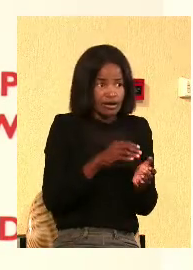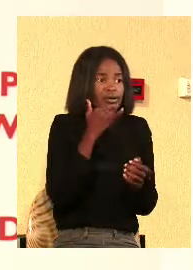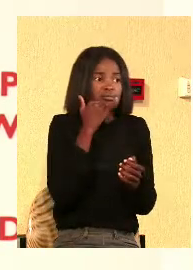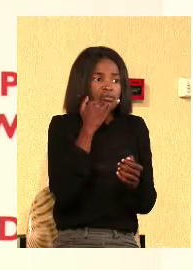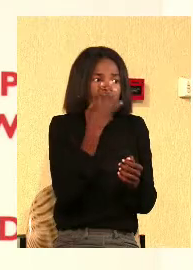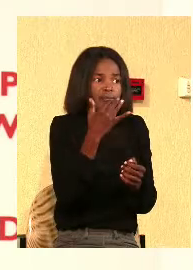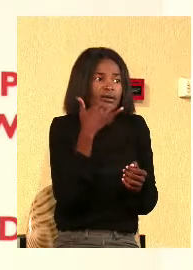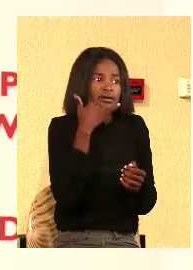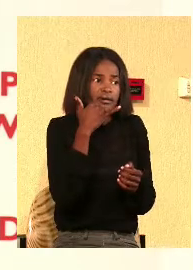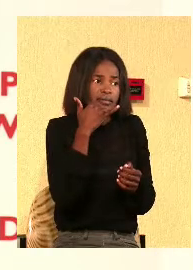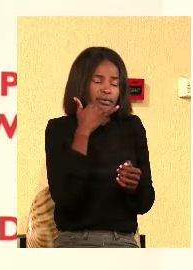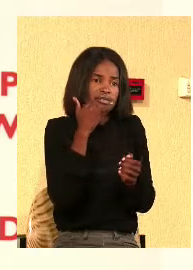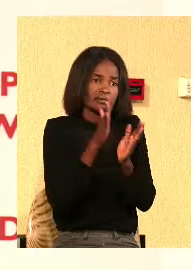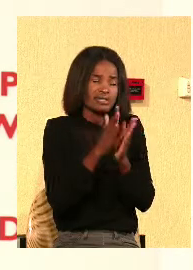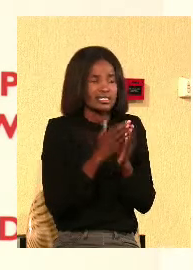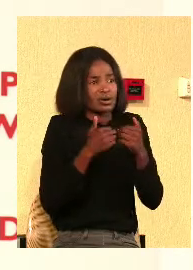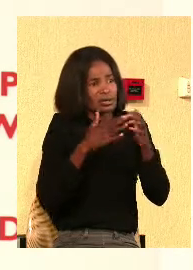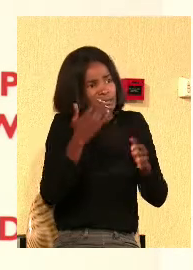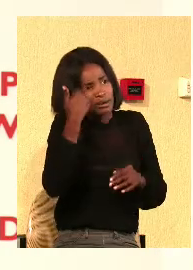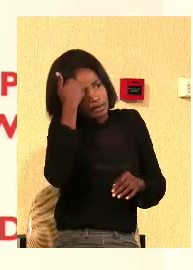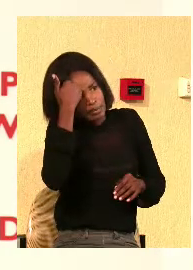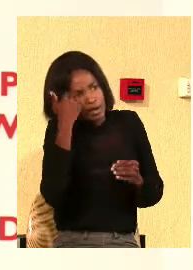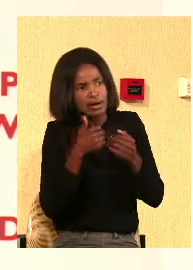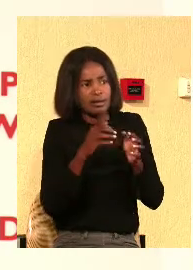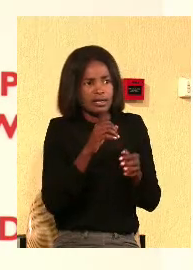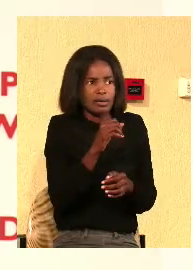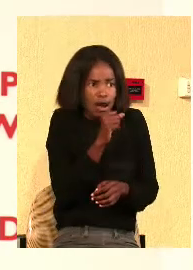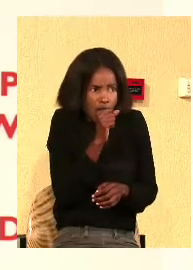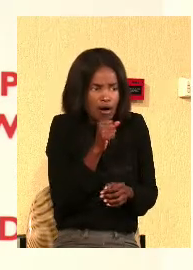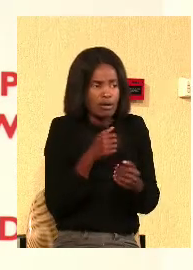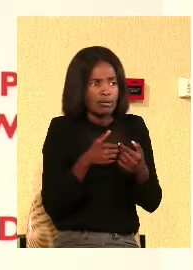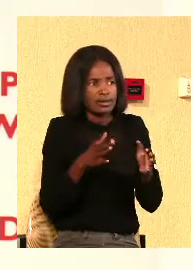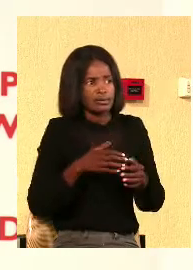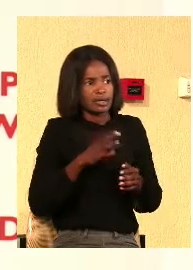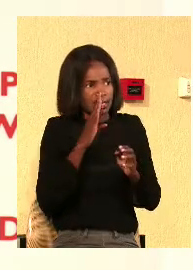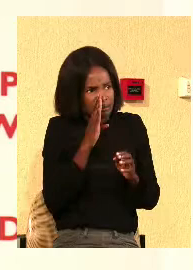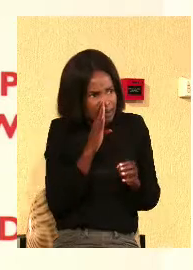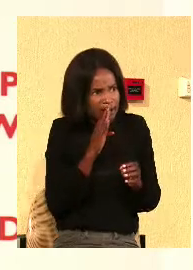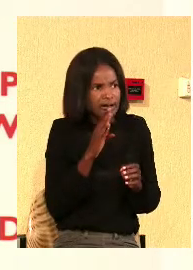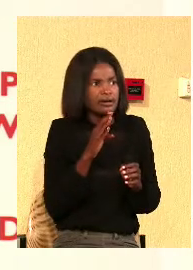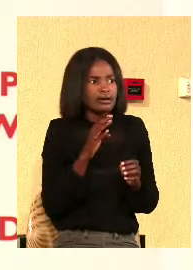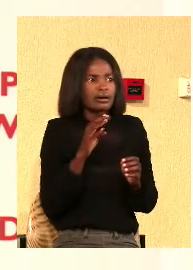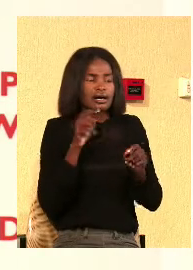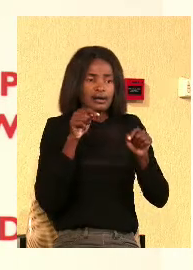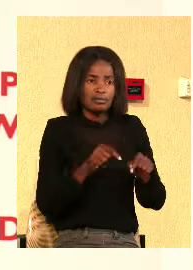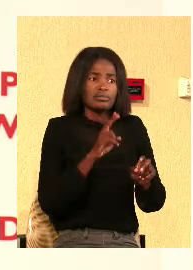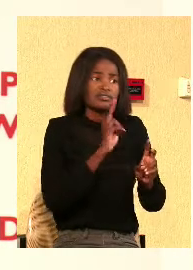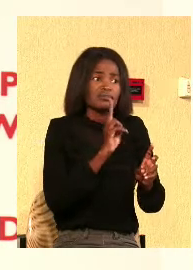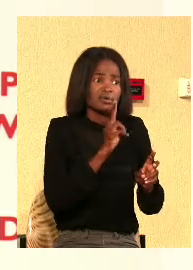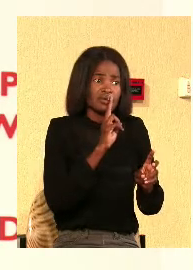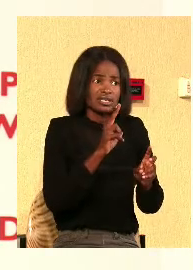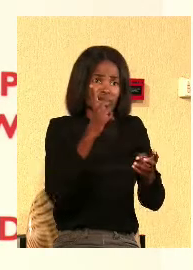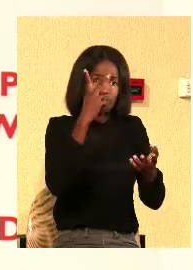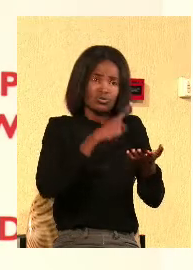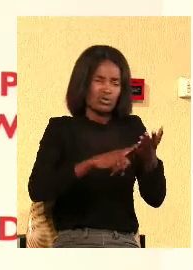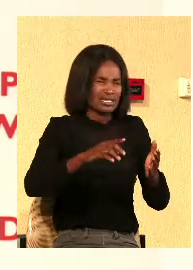we told them, because I was not alone, I was with the public health official. We told them, you go home, you isolate yourself for 2